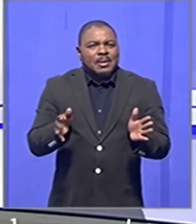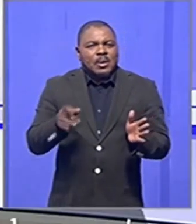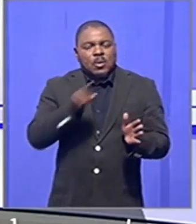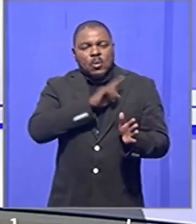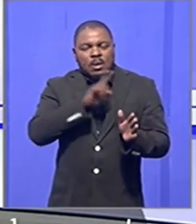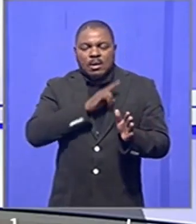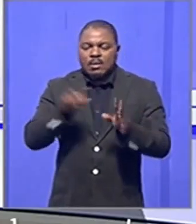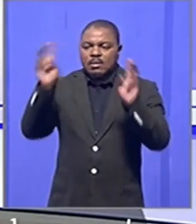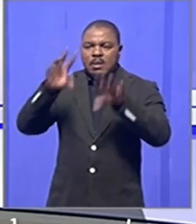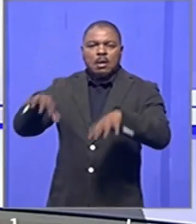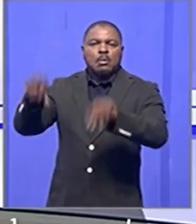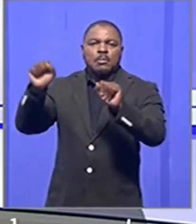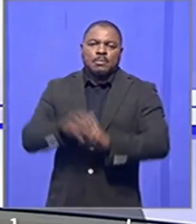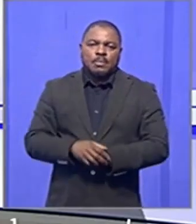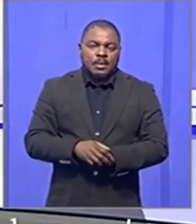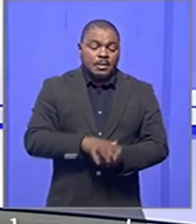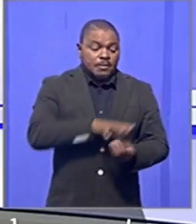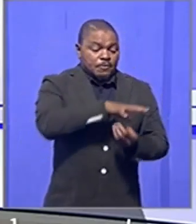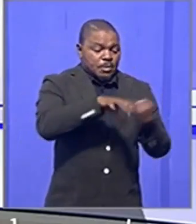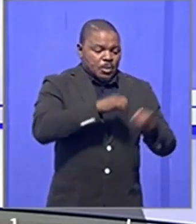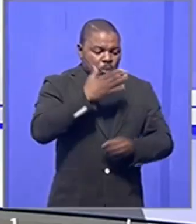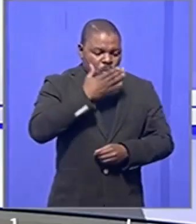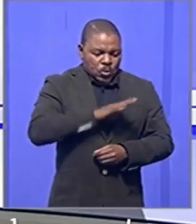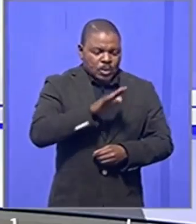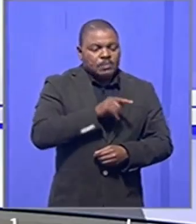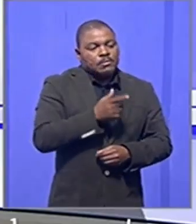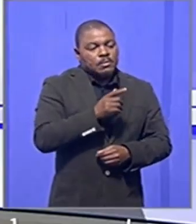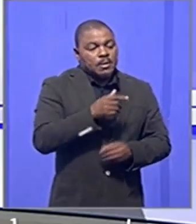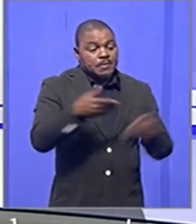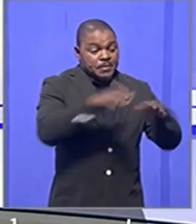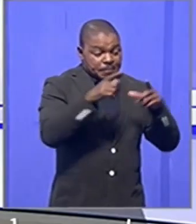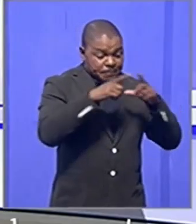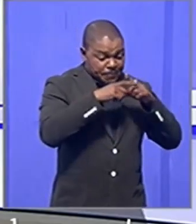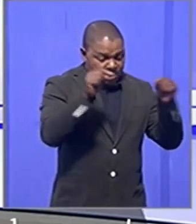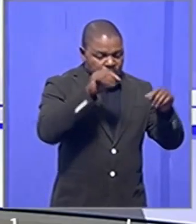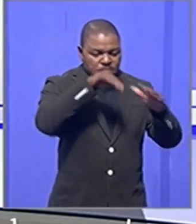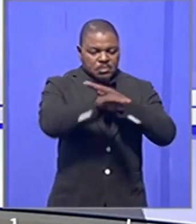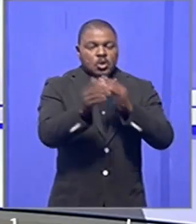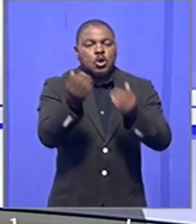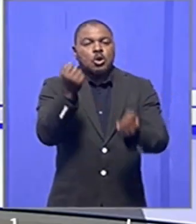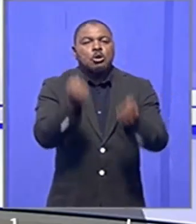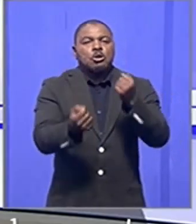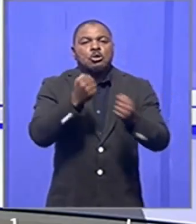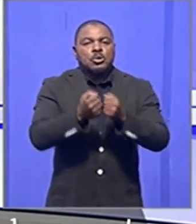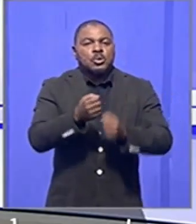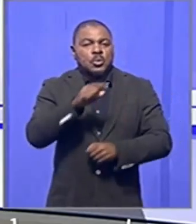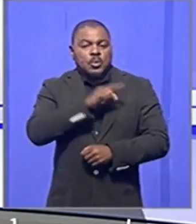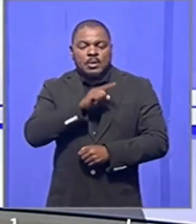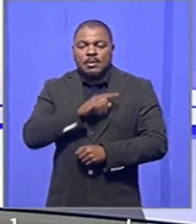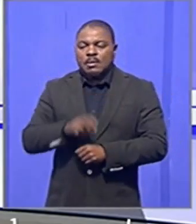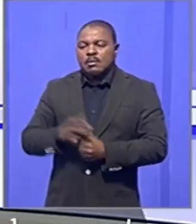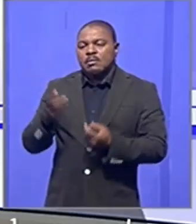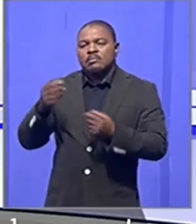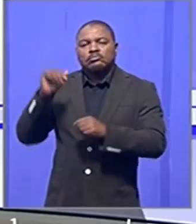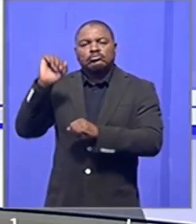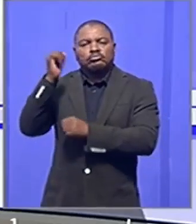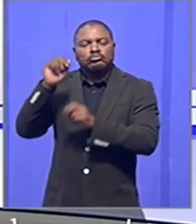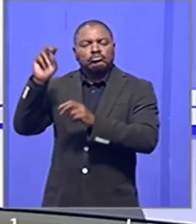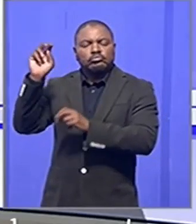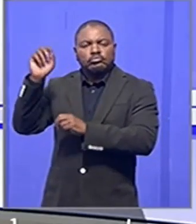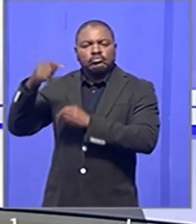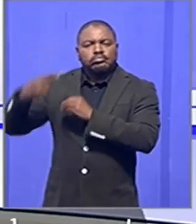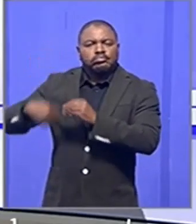ga mohlagase. Lapa le re le nyaka go tšea magato wa semolao morago ga poloko go begilwe ge generator yeo bego e fehla matla ka bo ya mohlagase